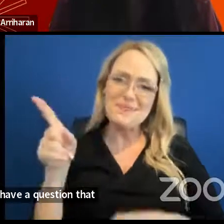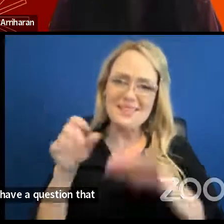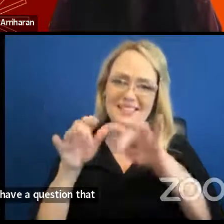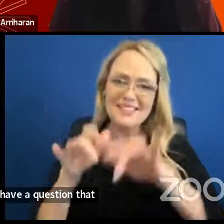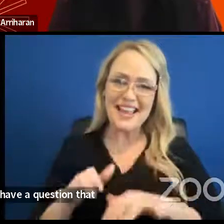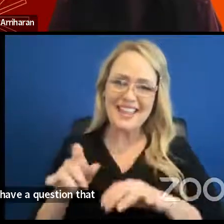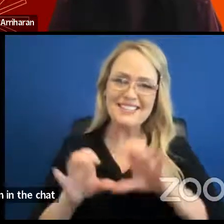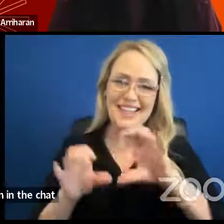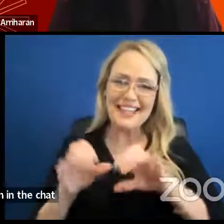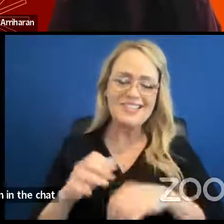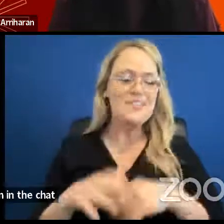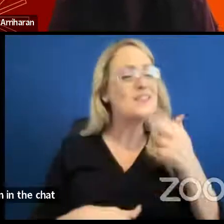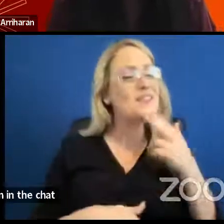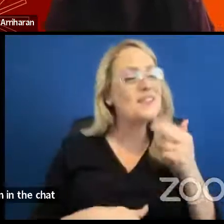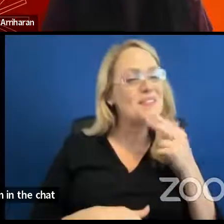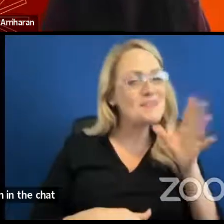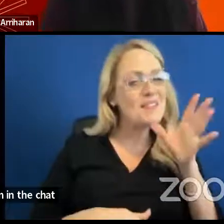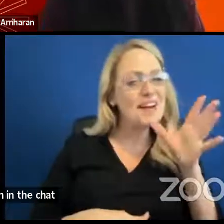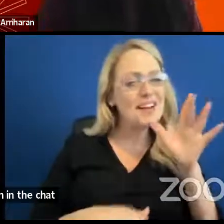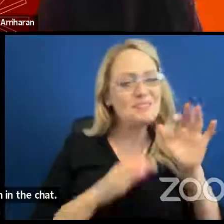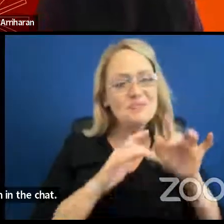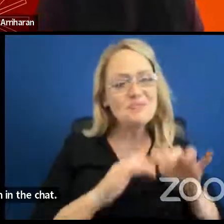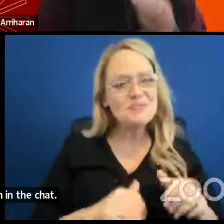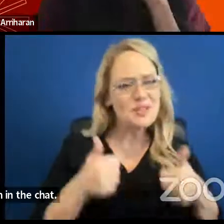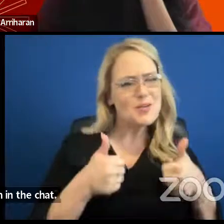Oh, cute. Your mom.